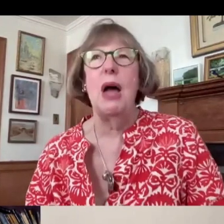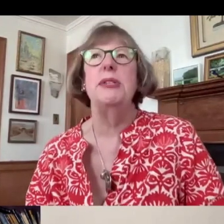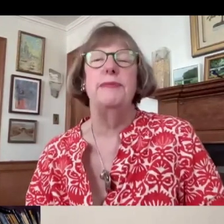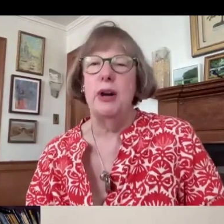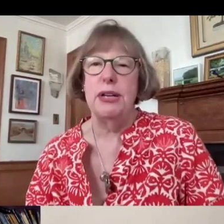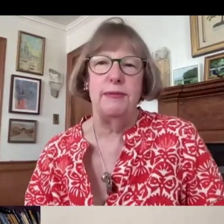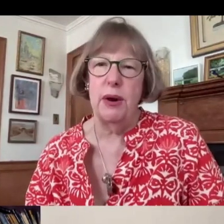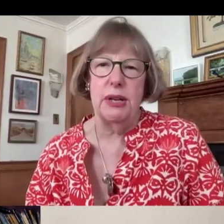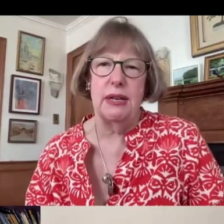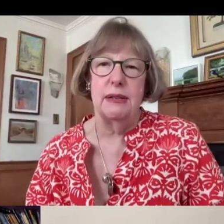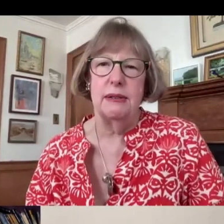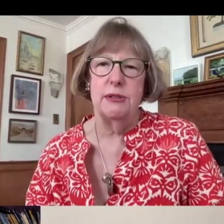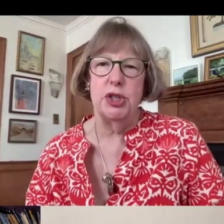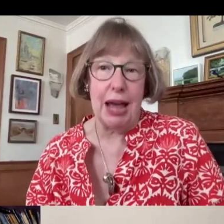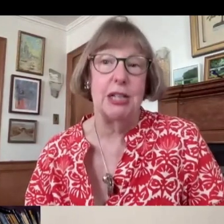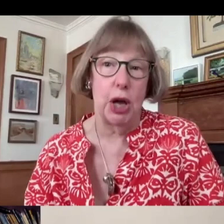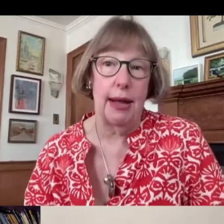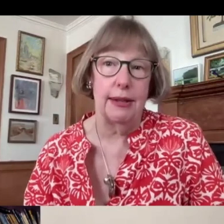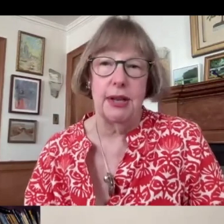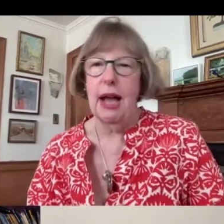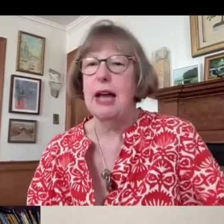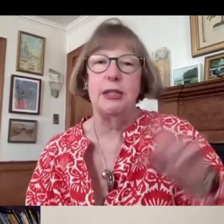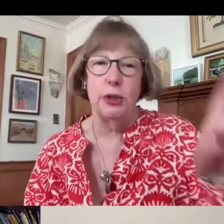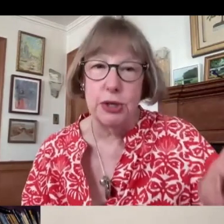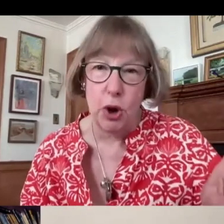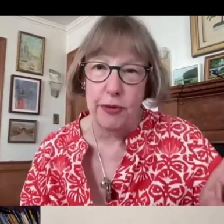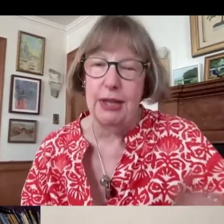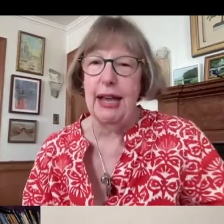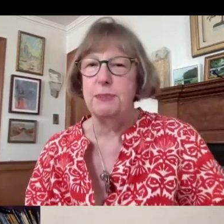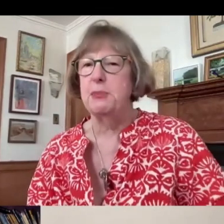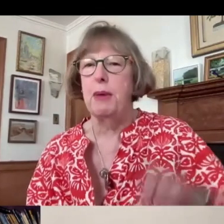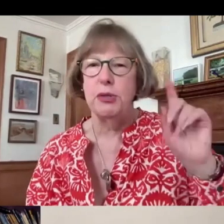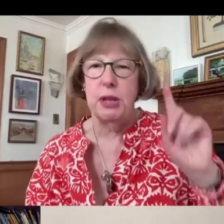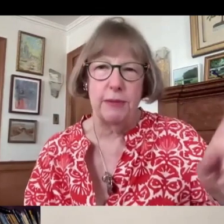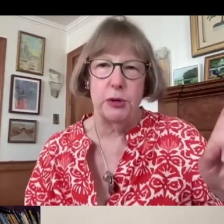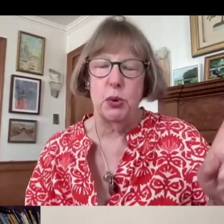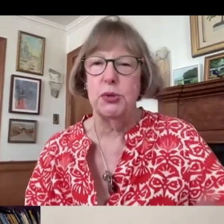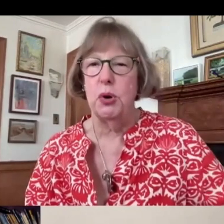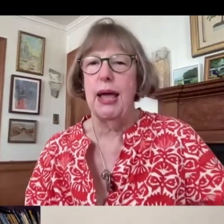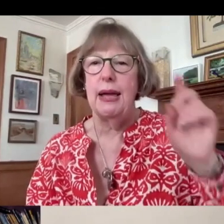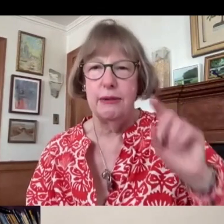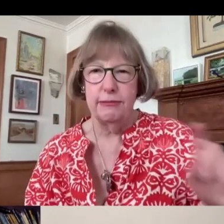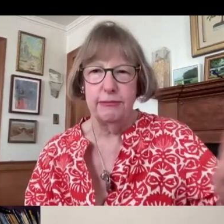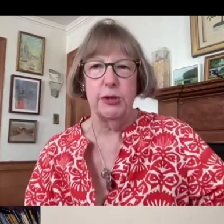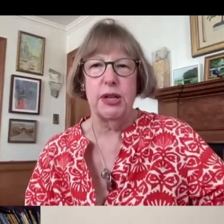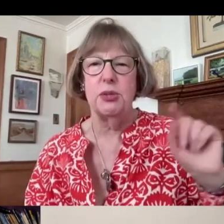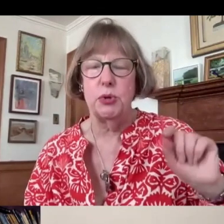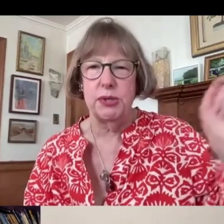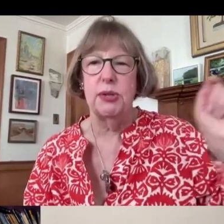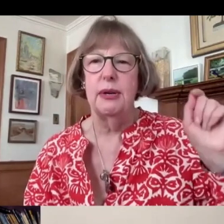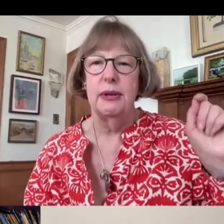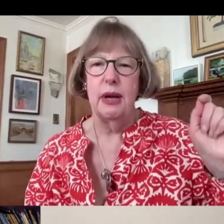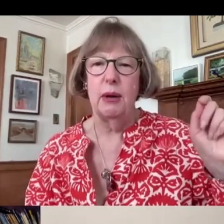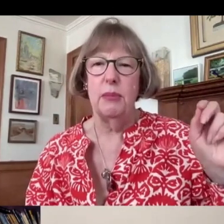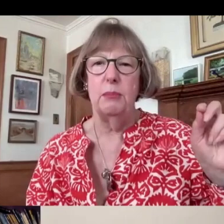so I was a very, very chatty child. I learned to talk very late, but as my mother said, my first words were a full sentence, which